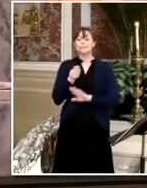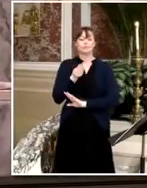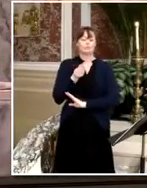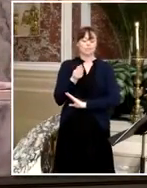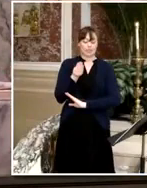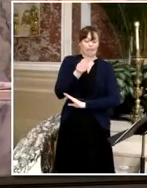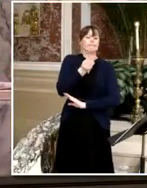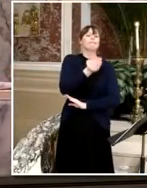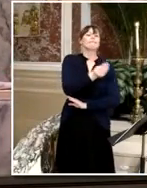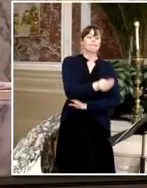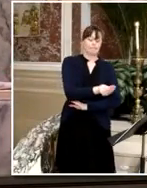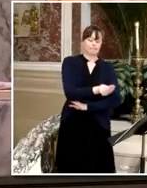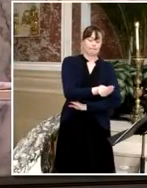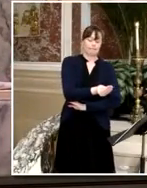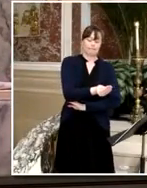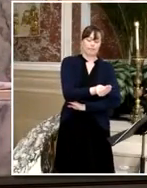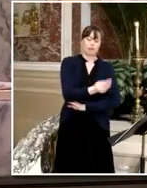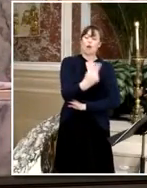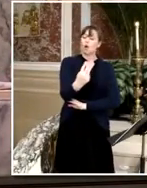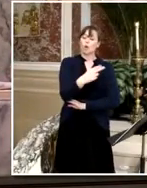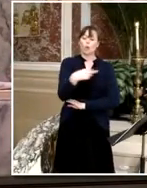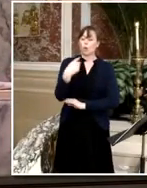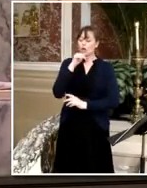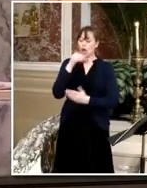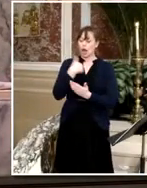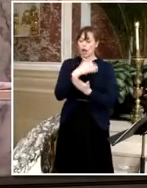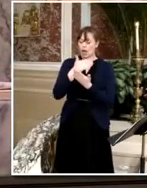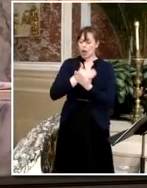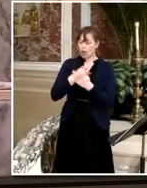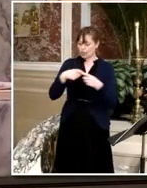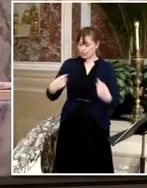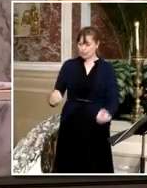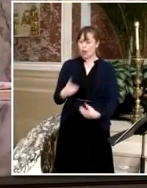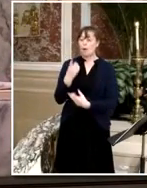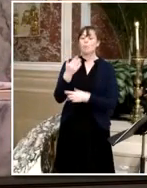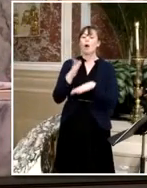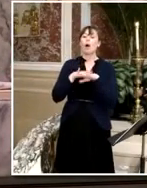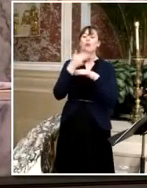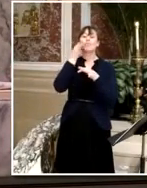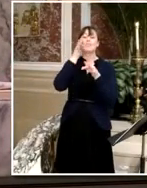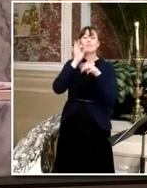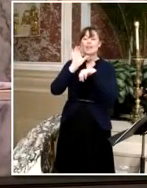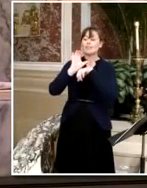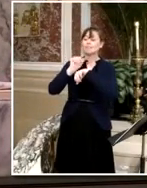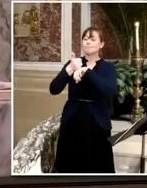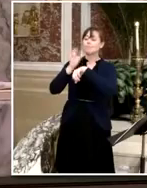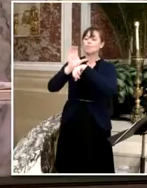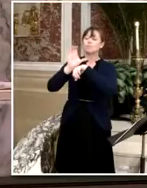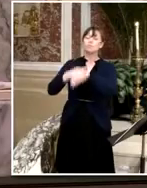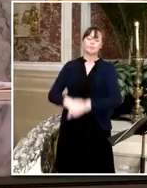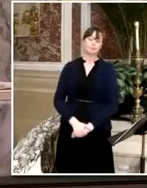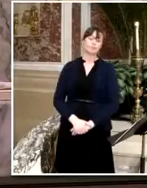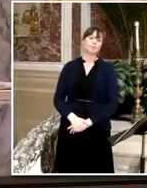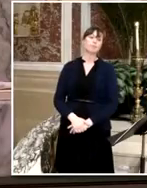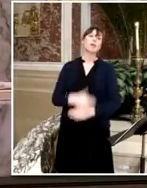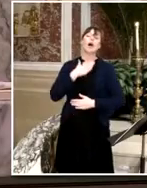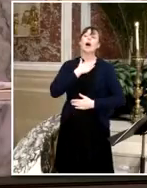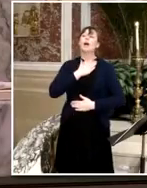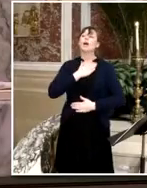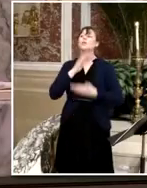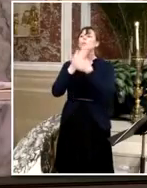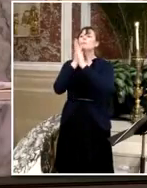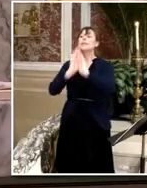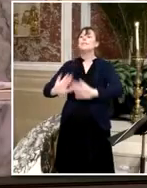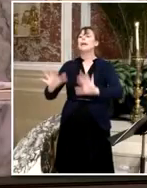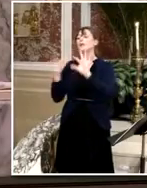my peace I give you, look not on our sins, but on the faith of your church, and graciously grant